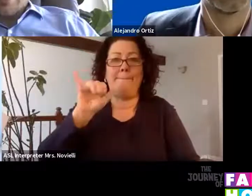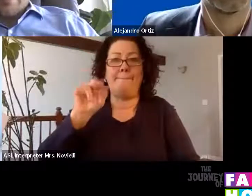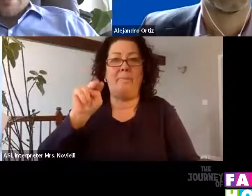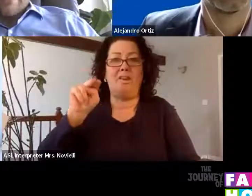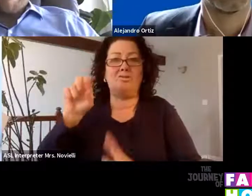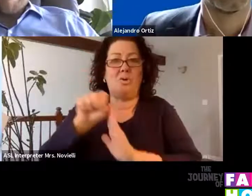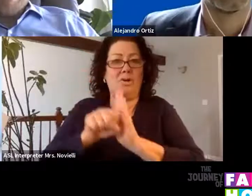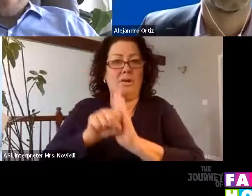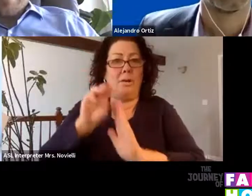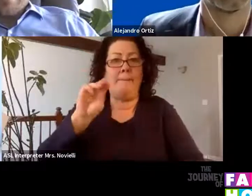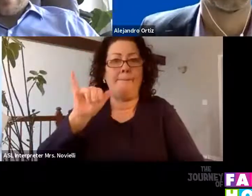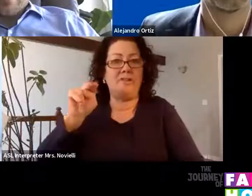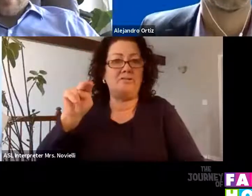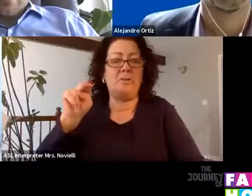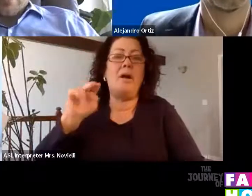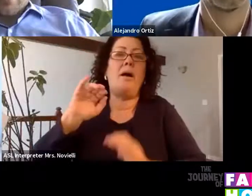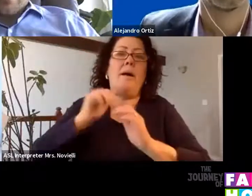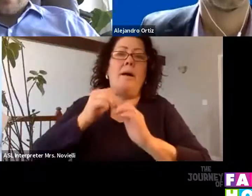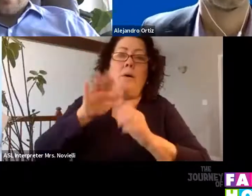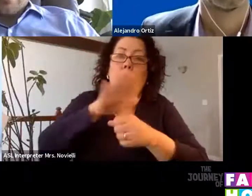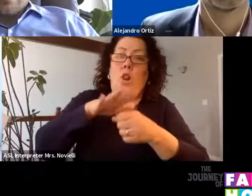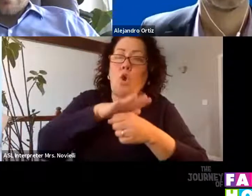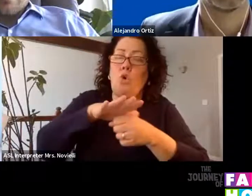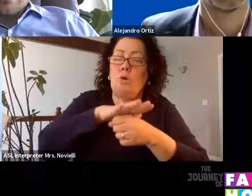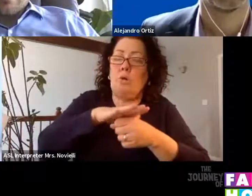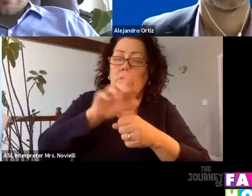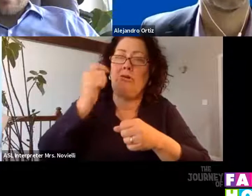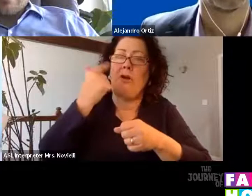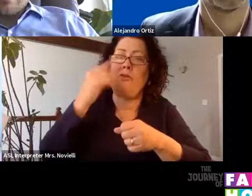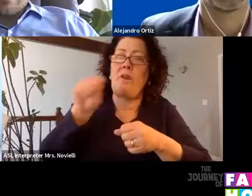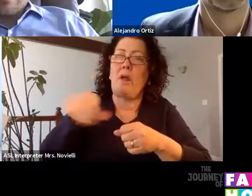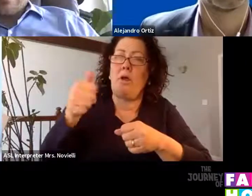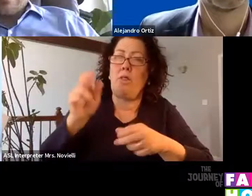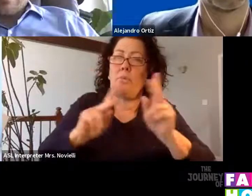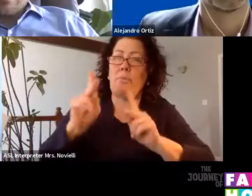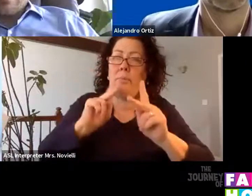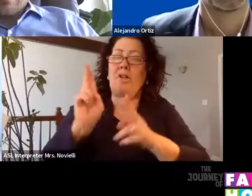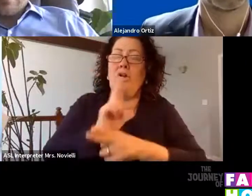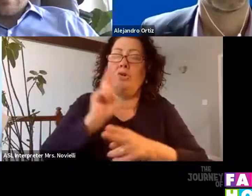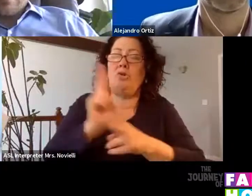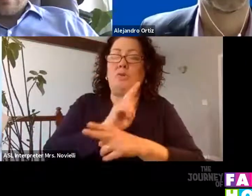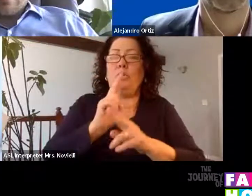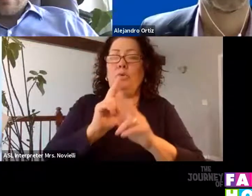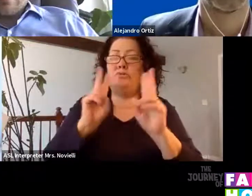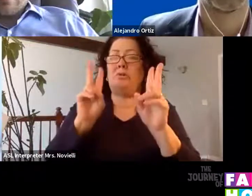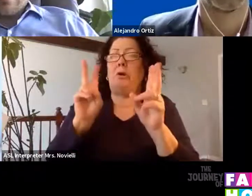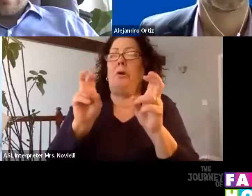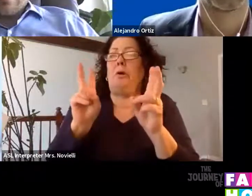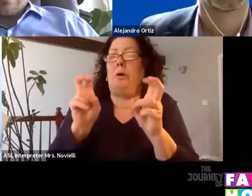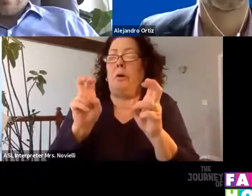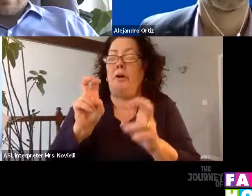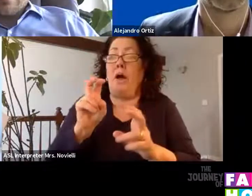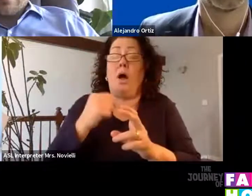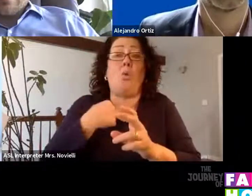at how local government and other actors have kind of used the pretext or the proxy of security or